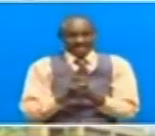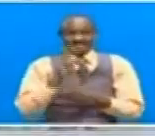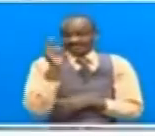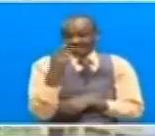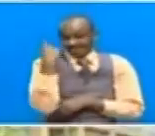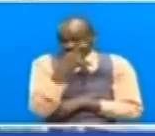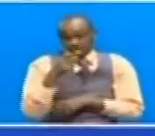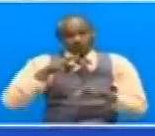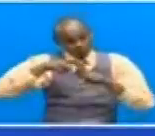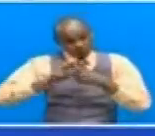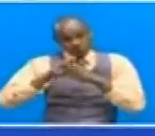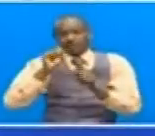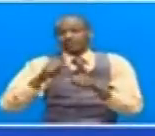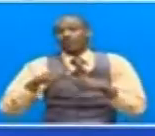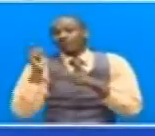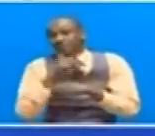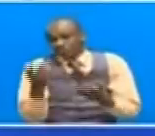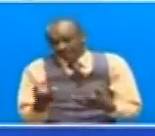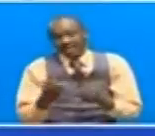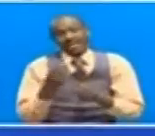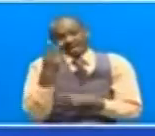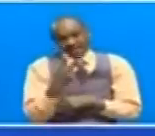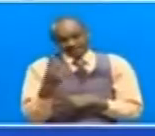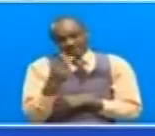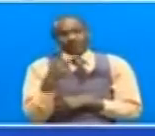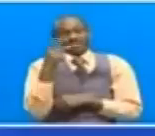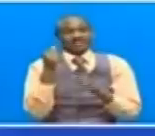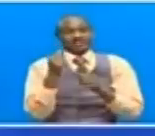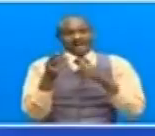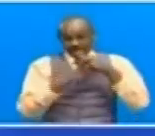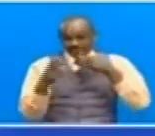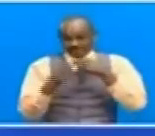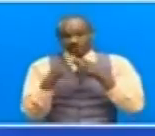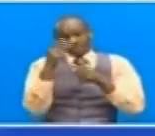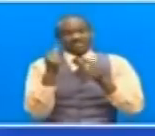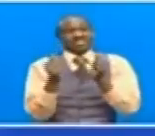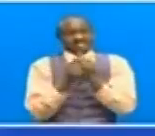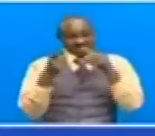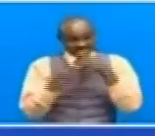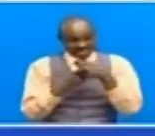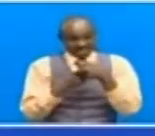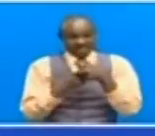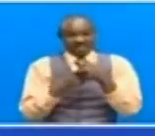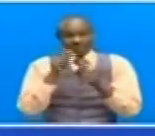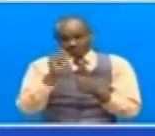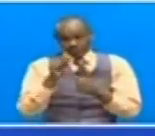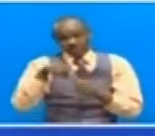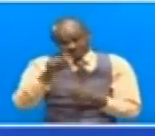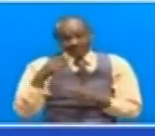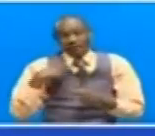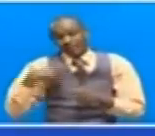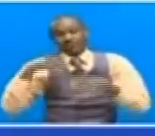of construction is expected to be complete by April 2016, with most tenants said to be taking back their space at the